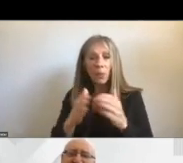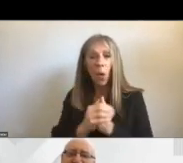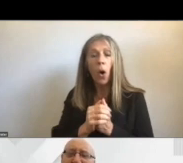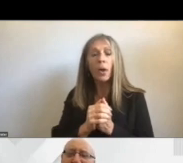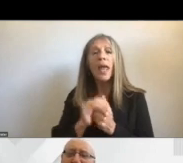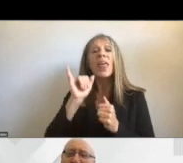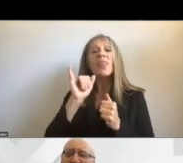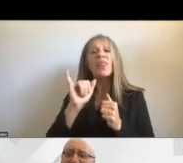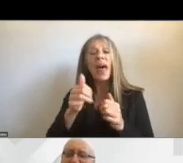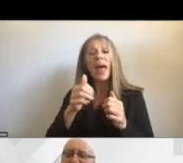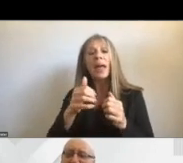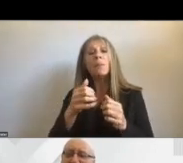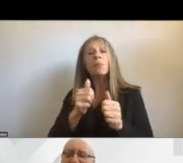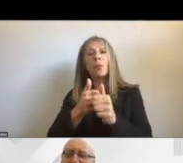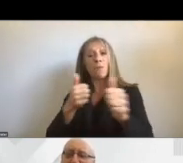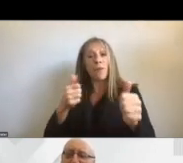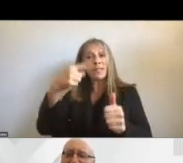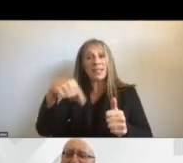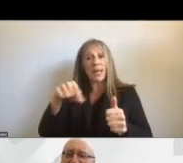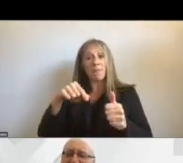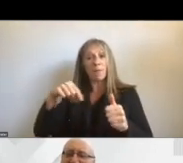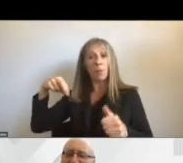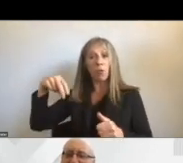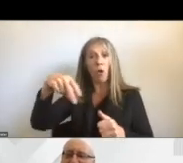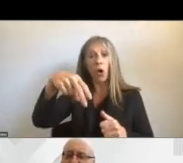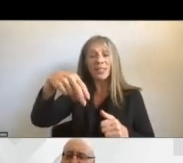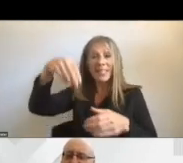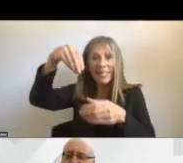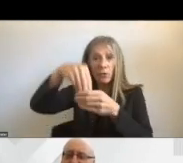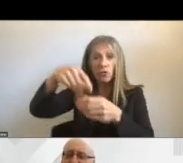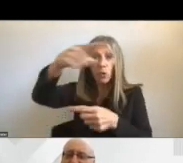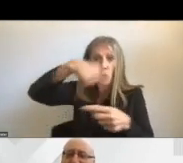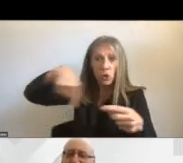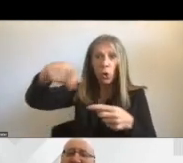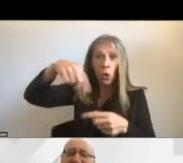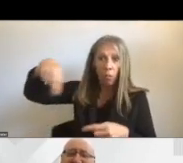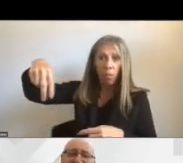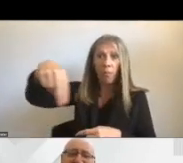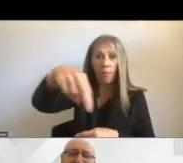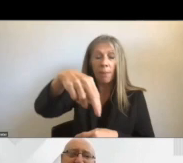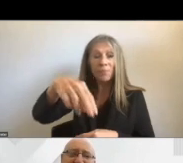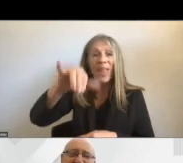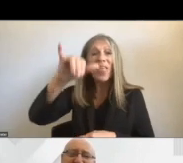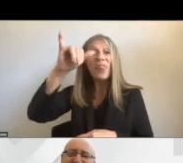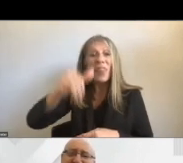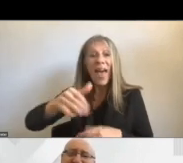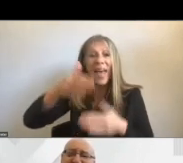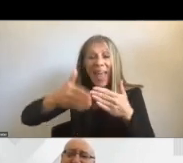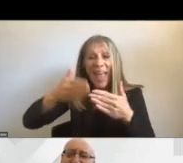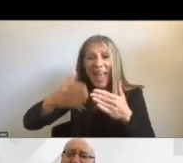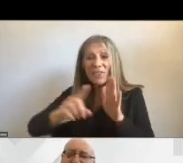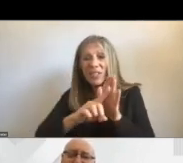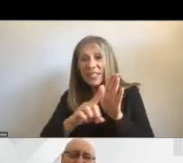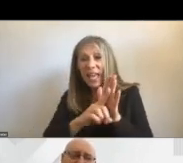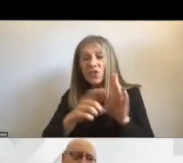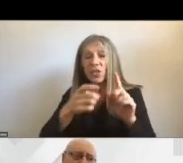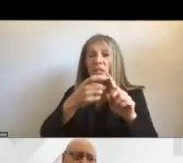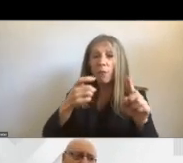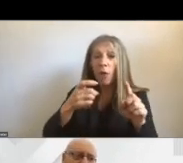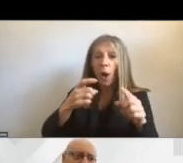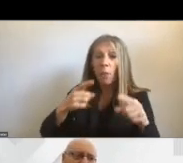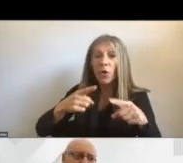within a median, splitter island, or channelizing island. So every refuge island is not necessarily going to